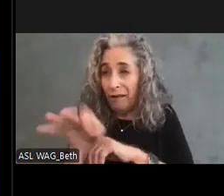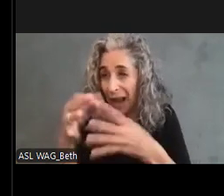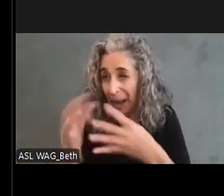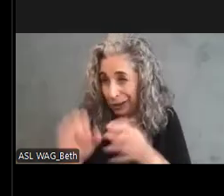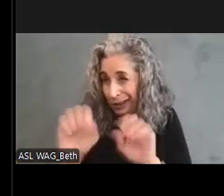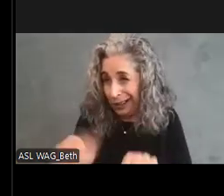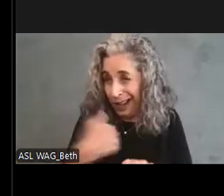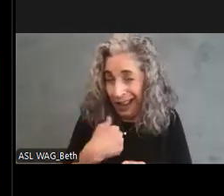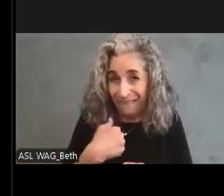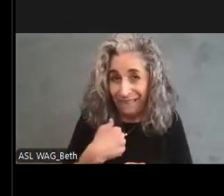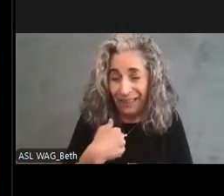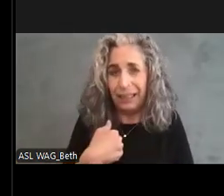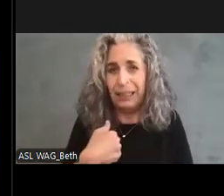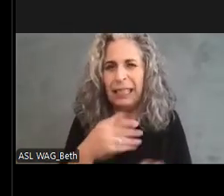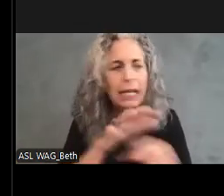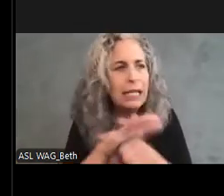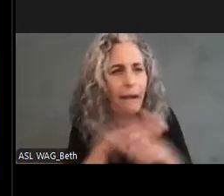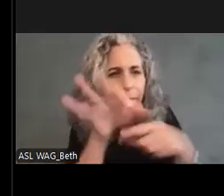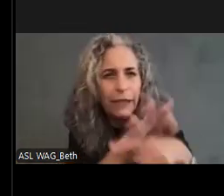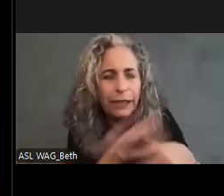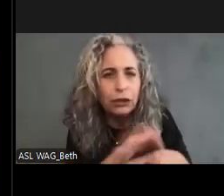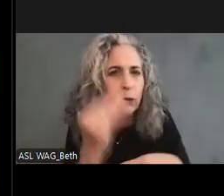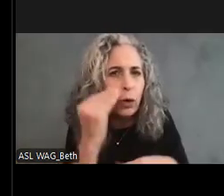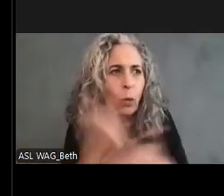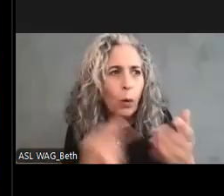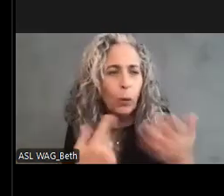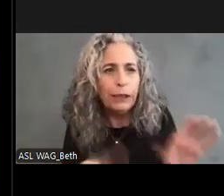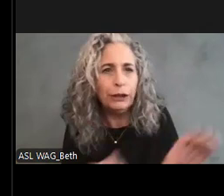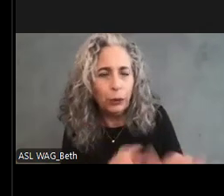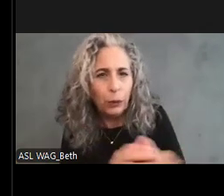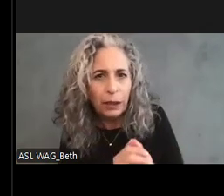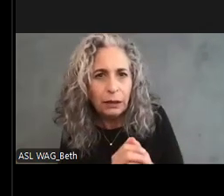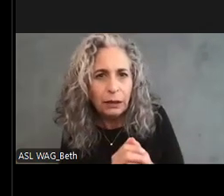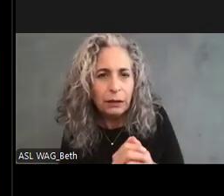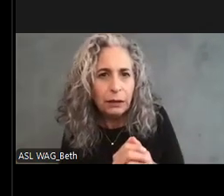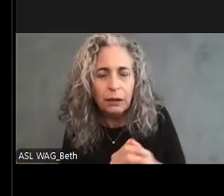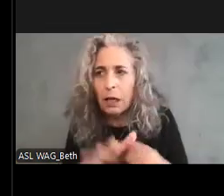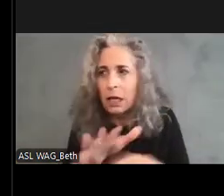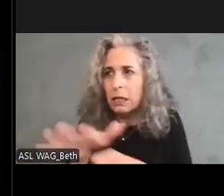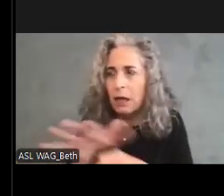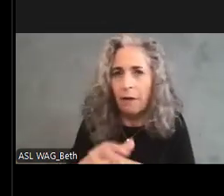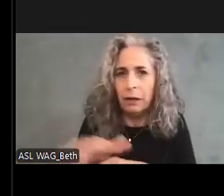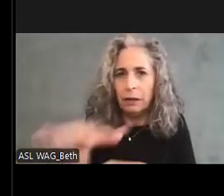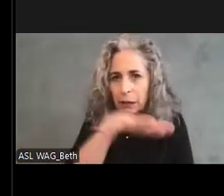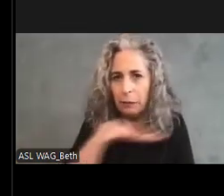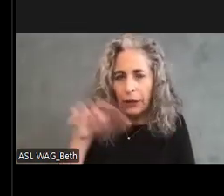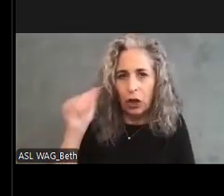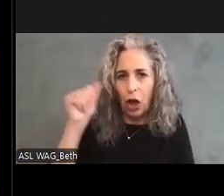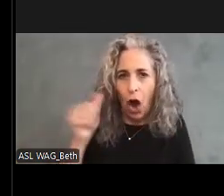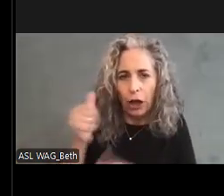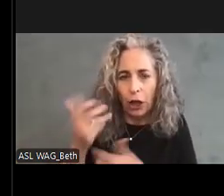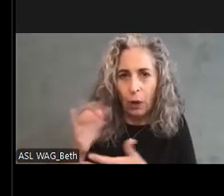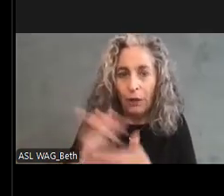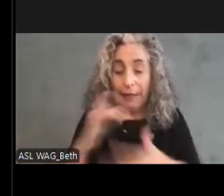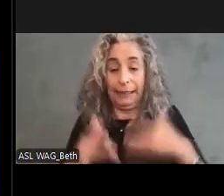there, enough features to kind of know what we're doing? Is there enough spatial audio? Spatial audio is what really excites me about the purpose